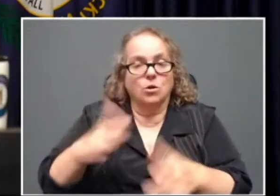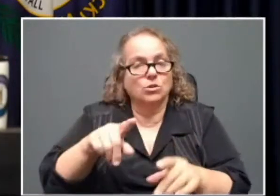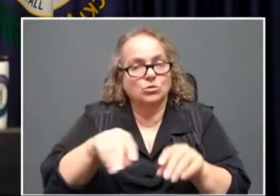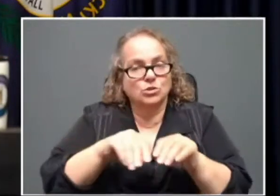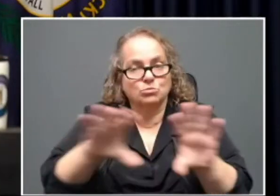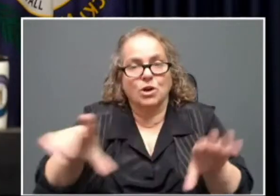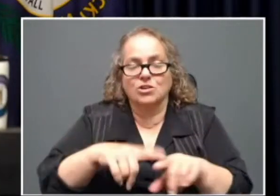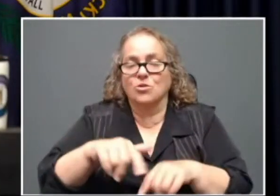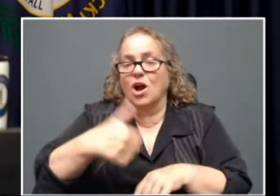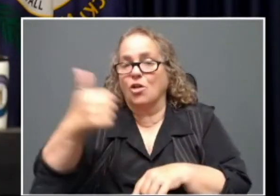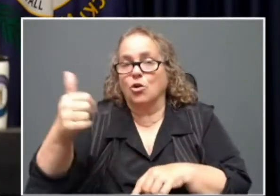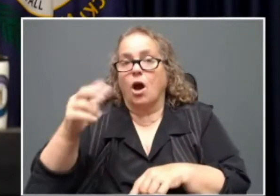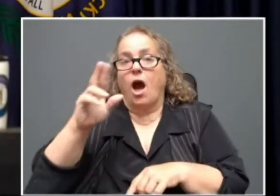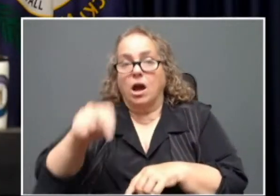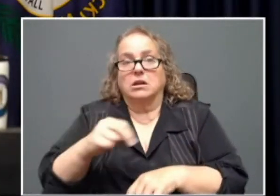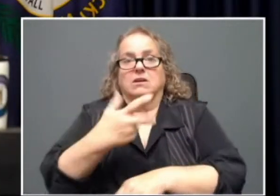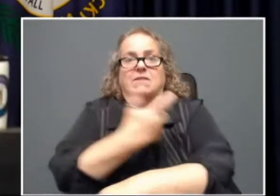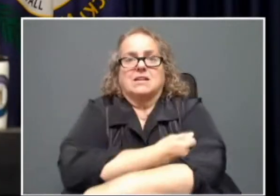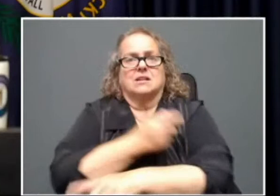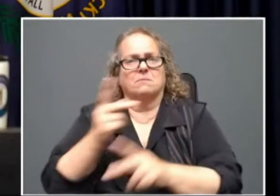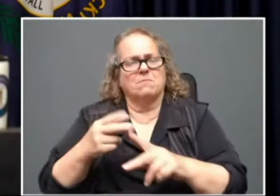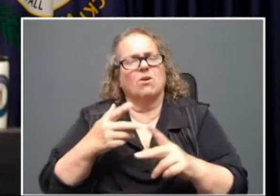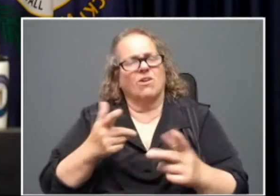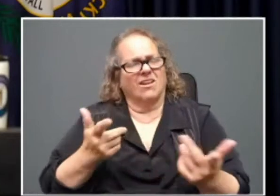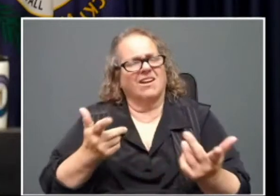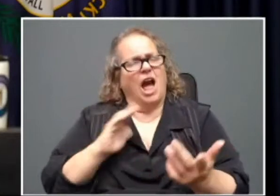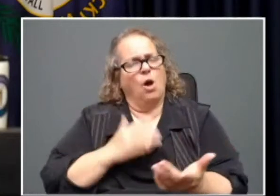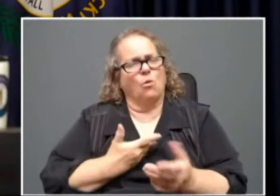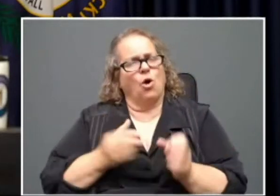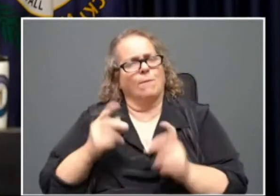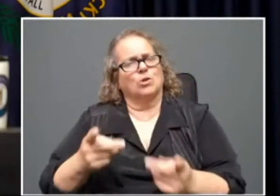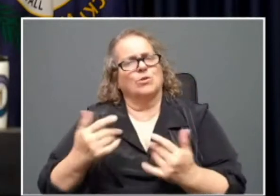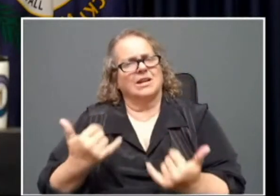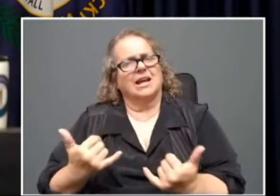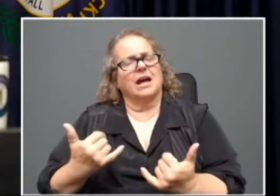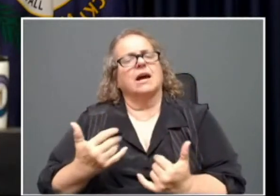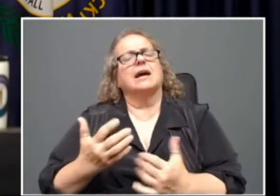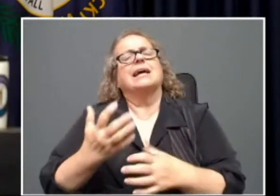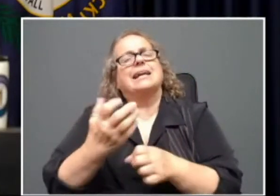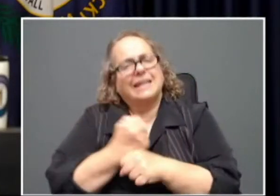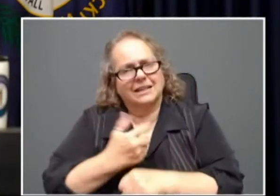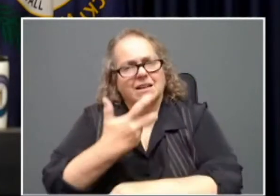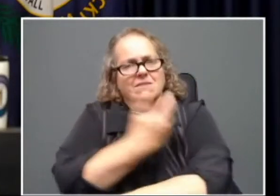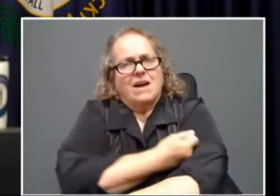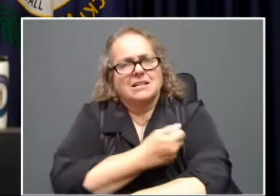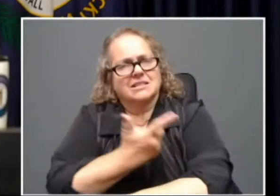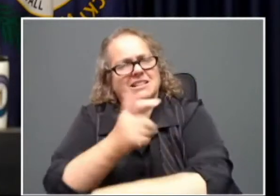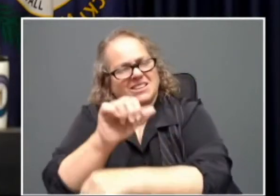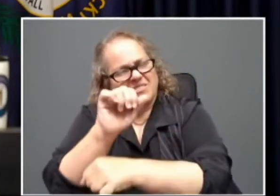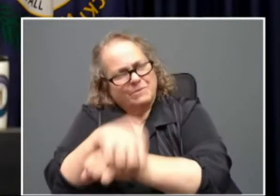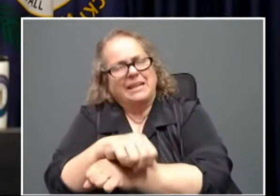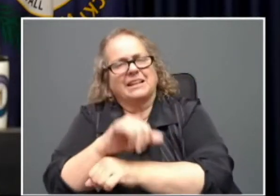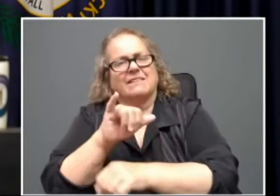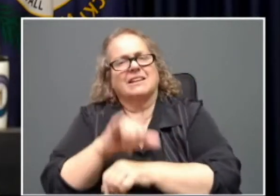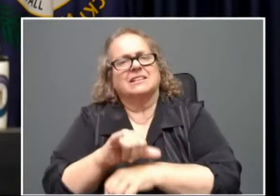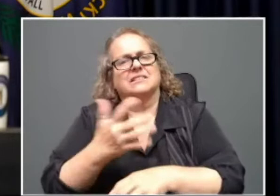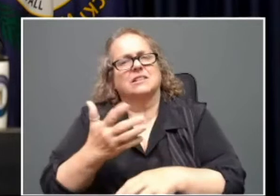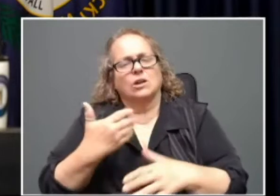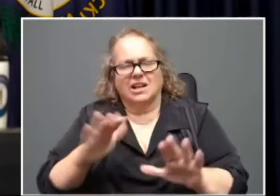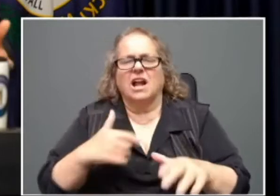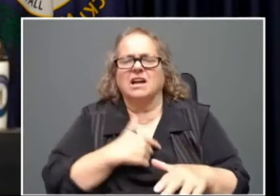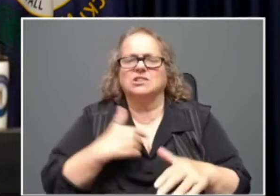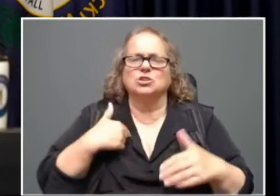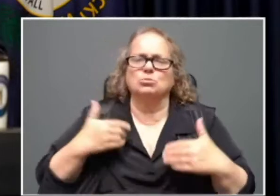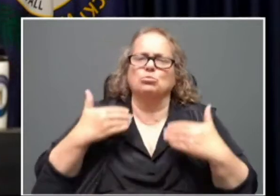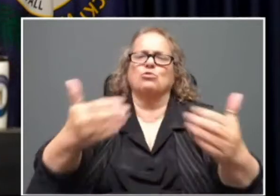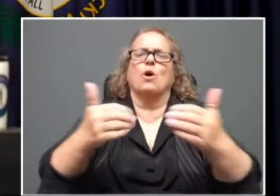unvaccinated people. This is our chance. Let's get the vaccine. Let's defeat this thing. Let's move on with our lives. We can argue about